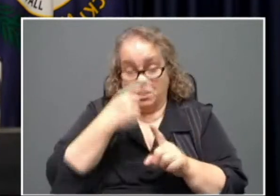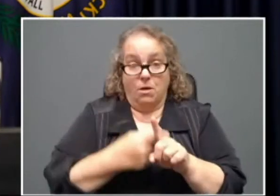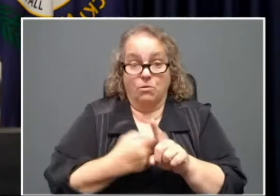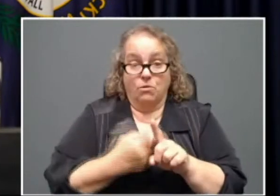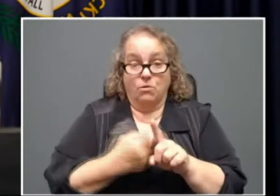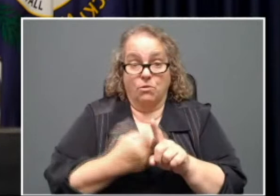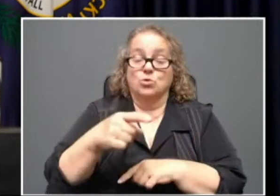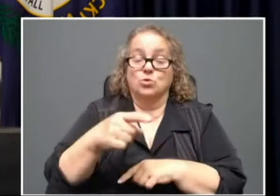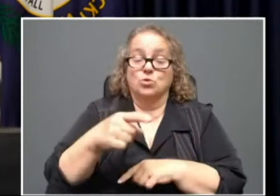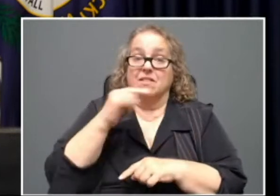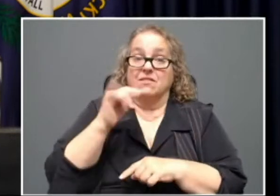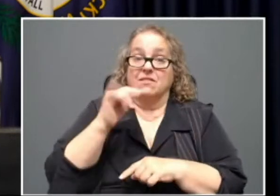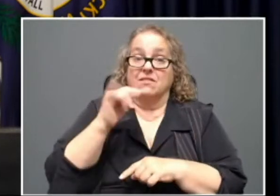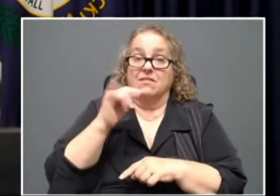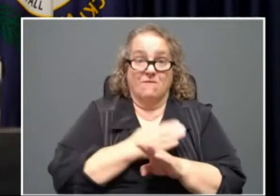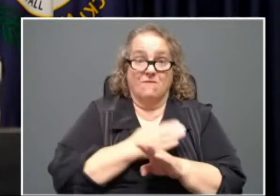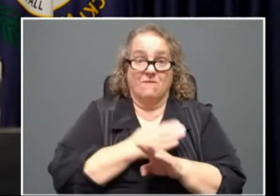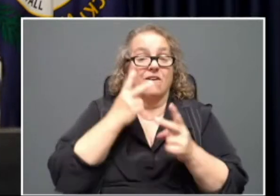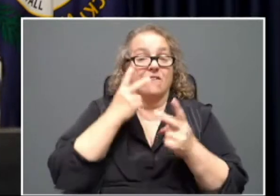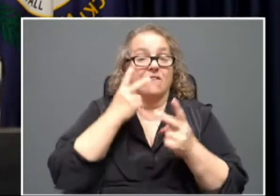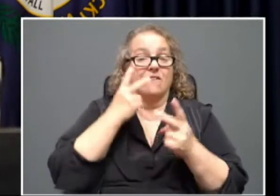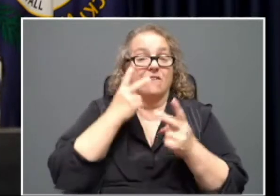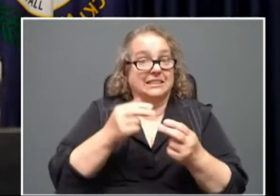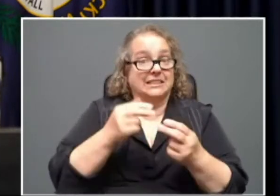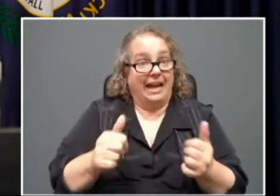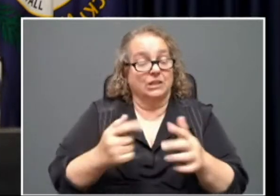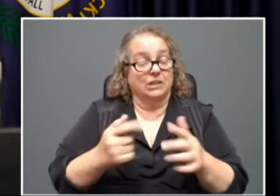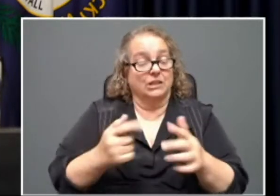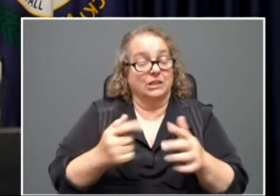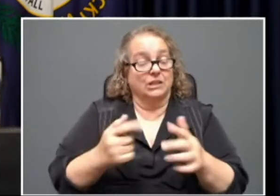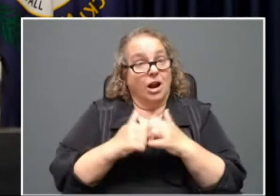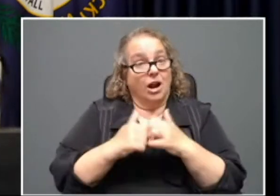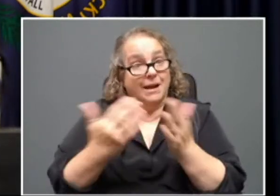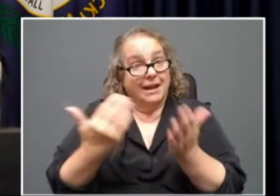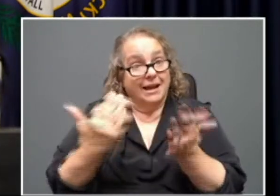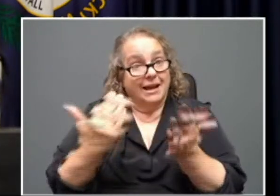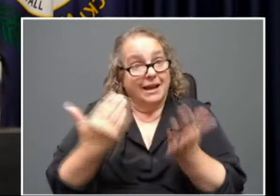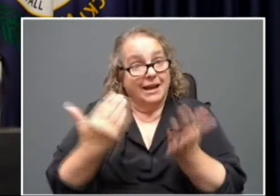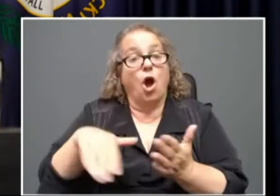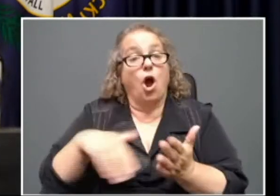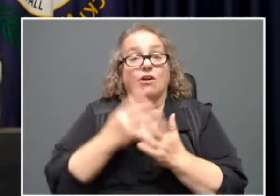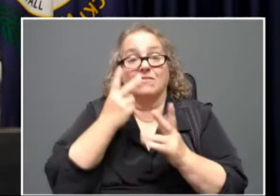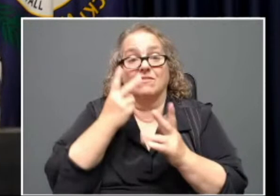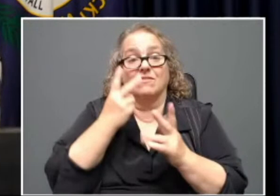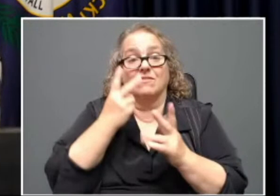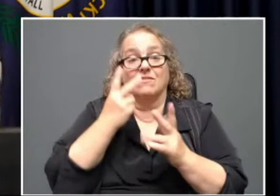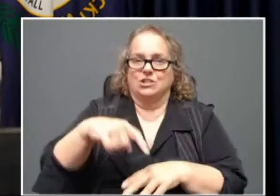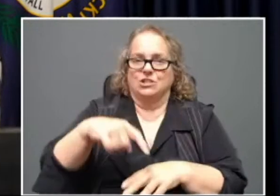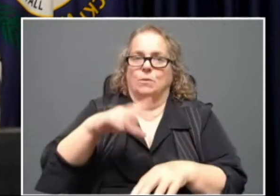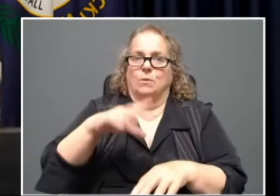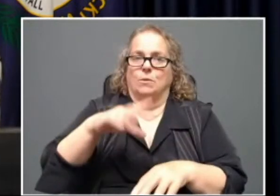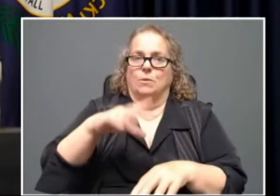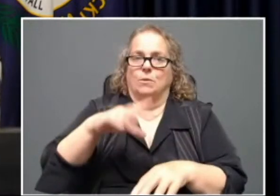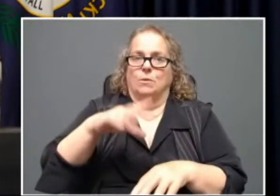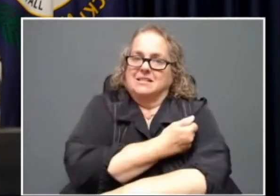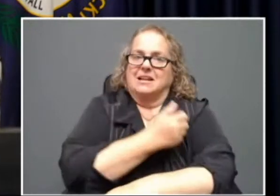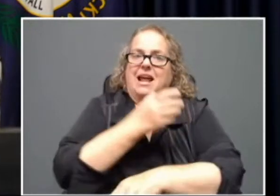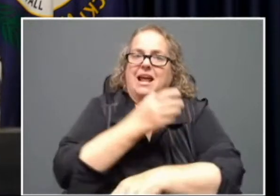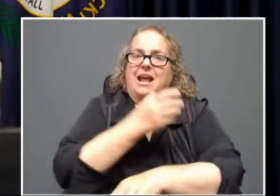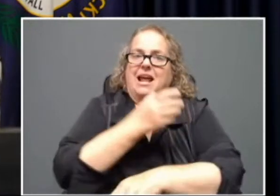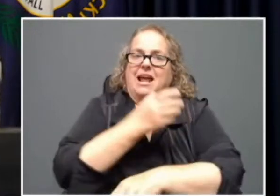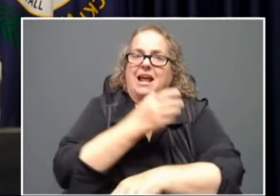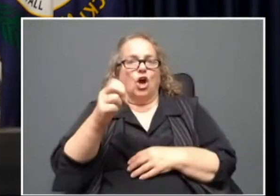before visitations could resume, all visitors would need to be vaccinated and herd immunity basically would need to